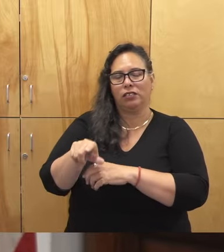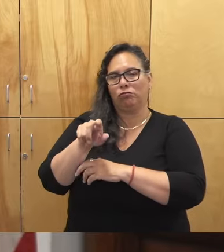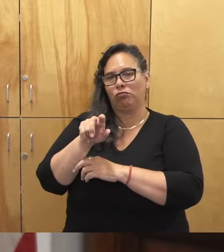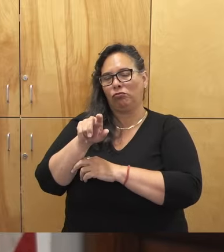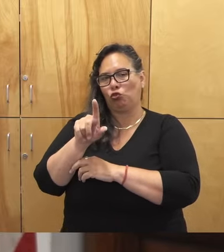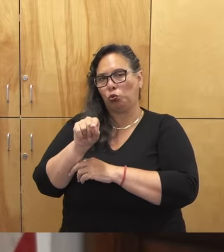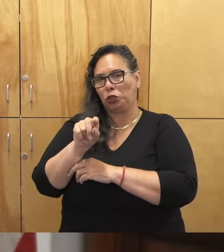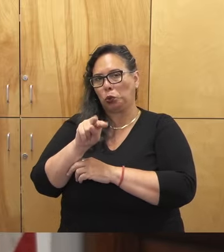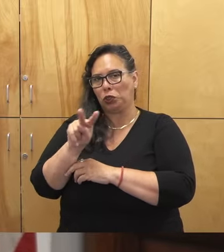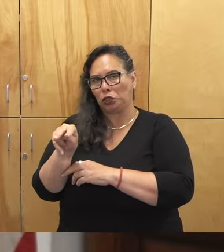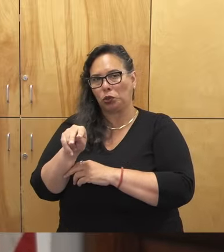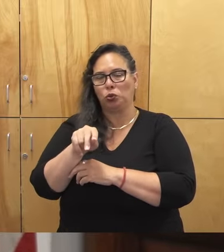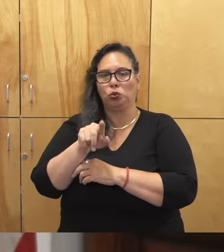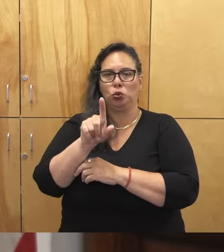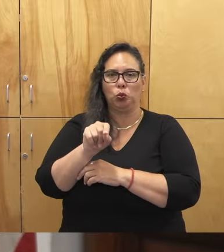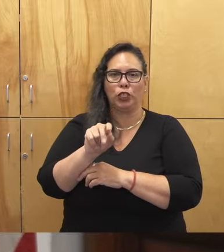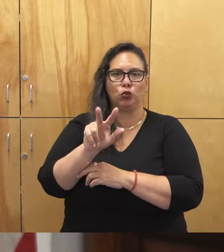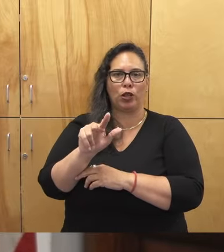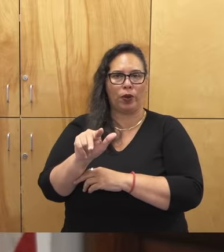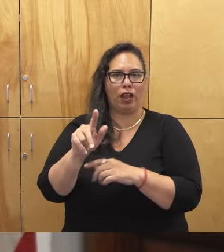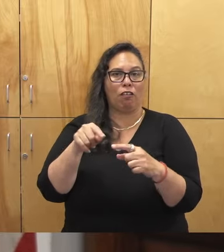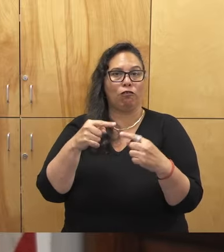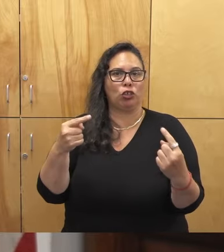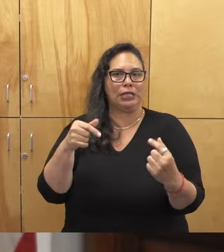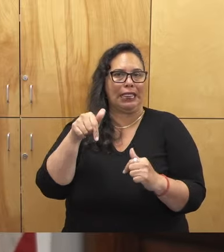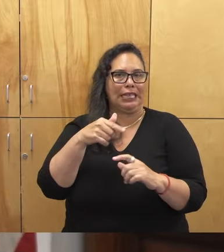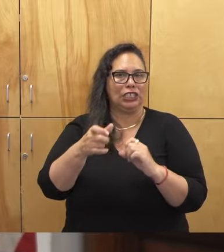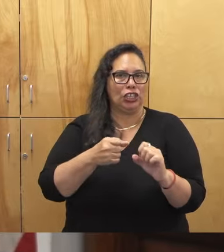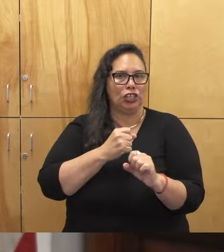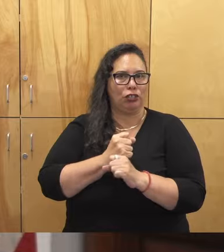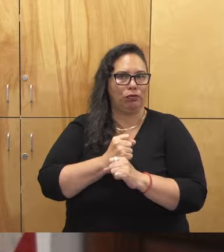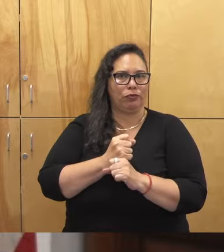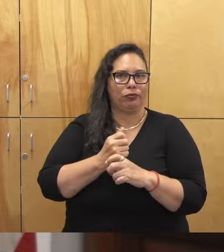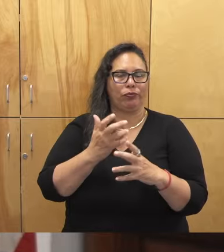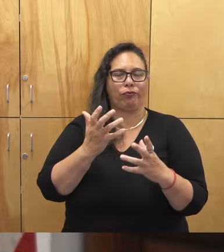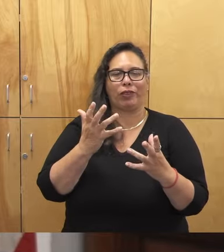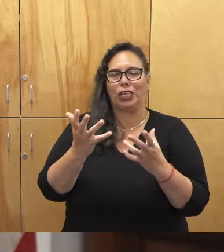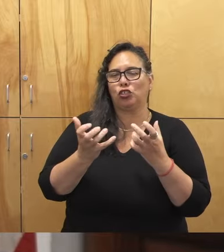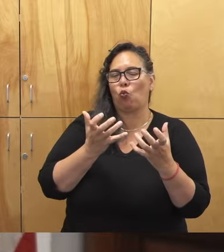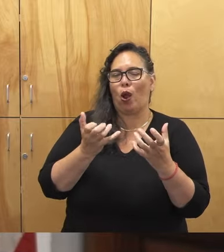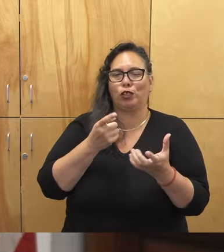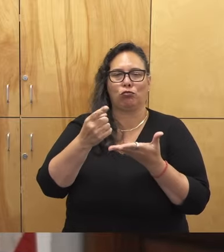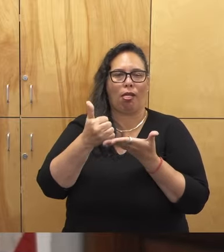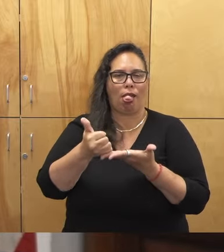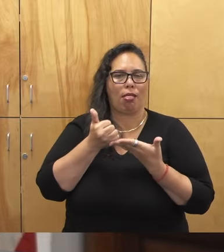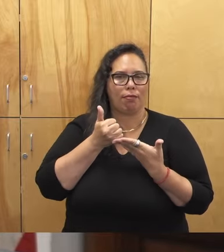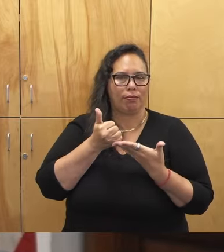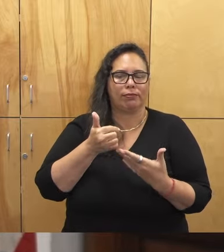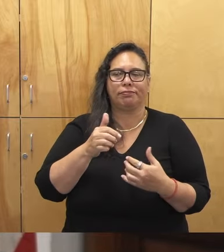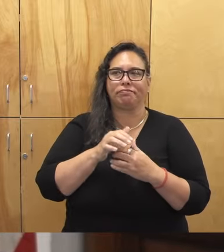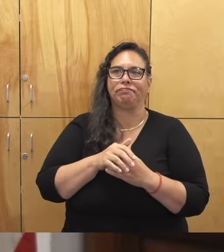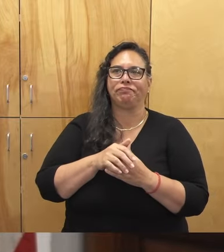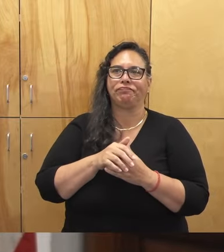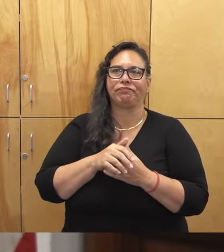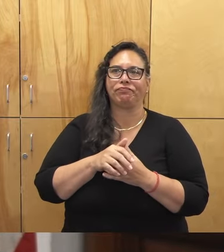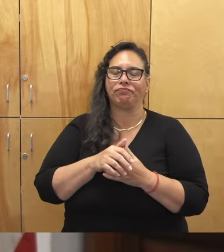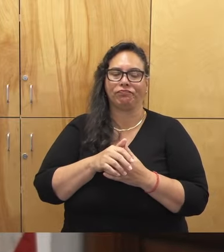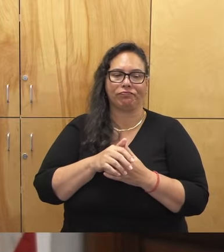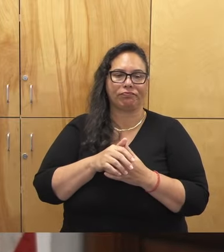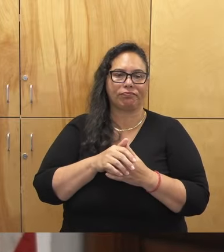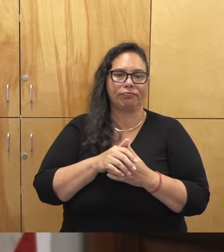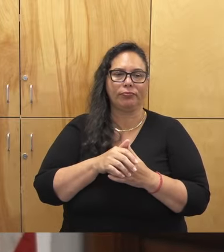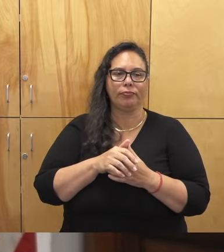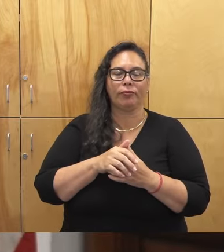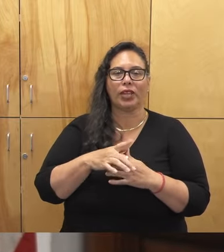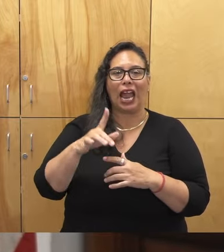2022, 2023 versus this year, and I'm not going to put you on the spot here, Dr. Madrigal, I kind of want you to help us. I think you